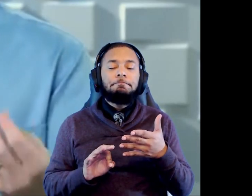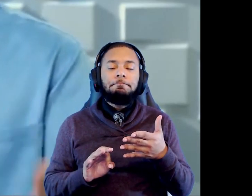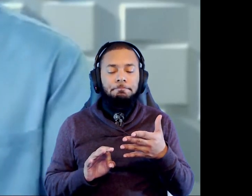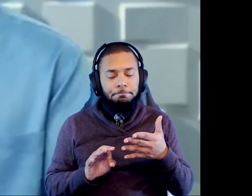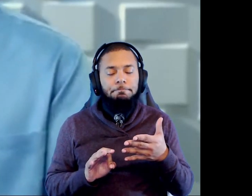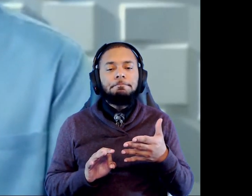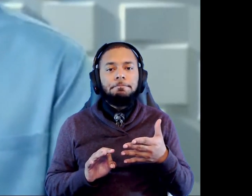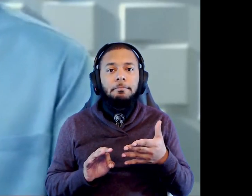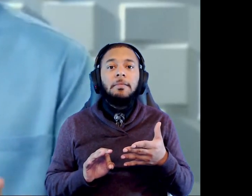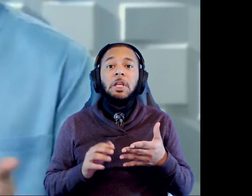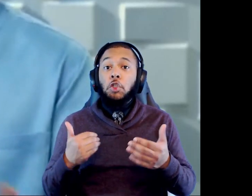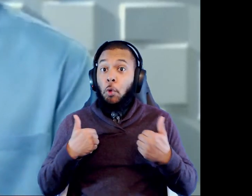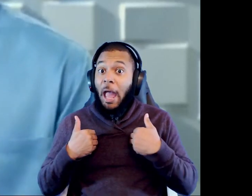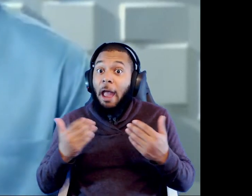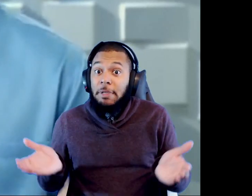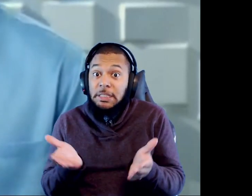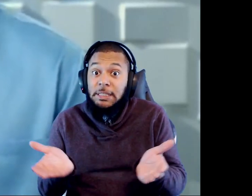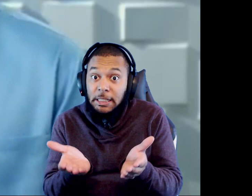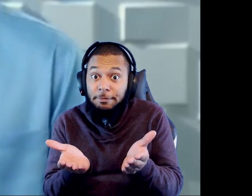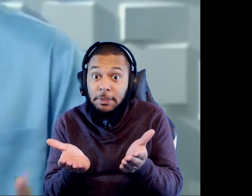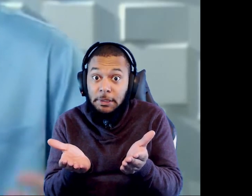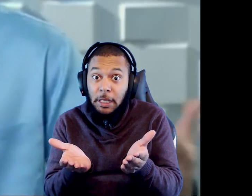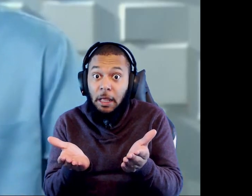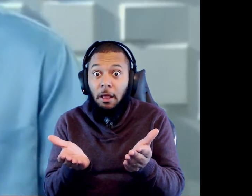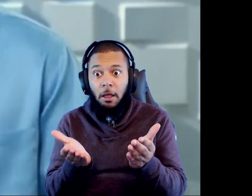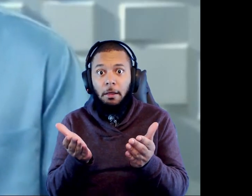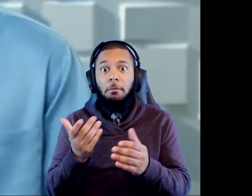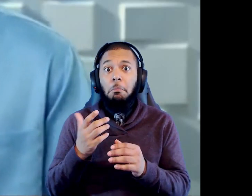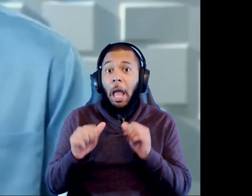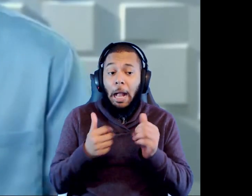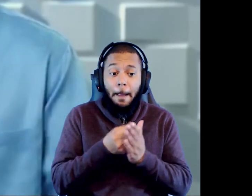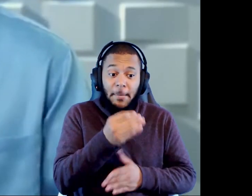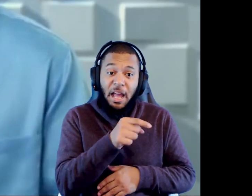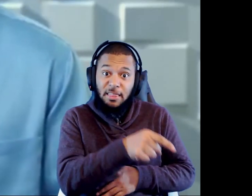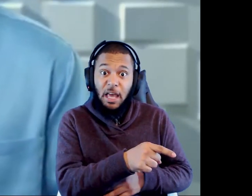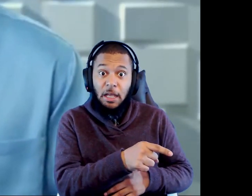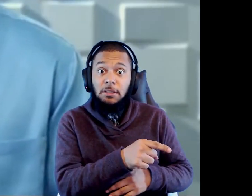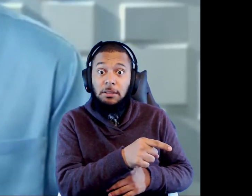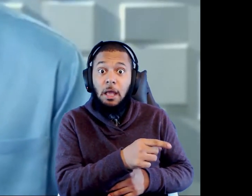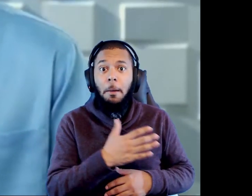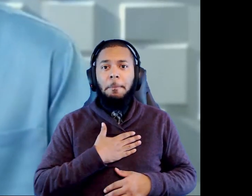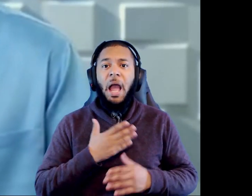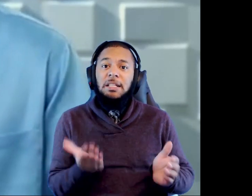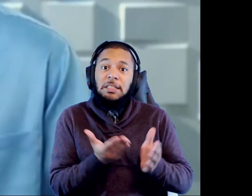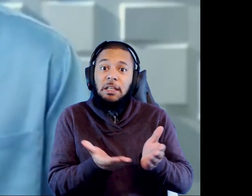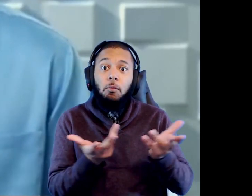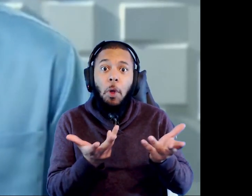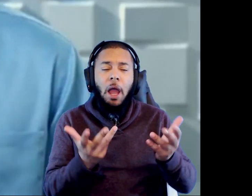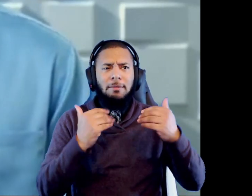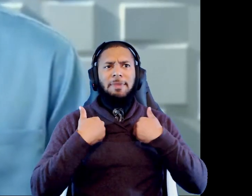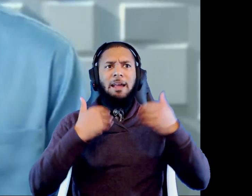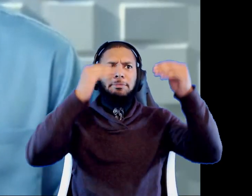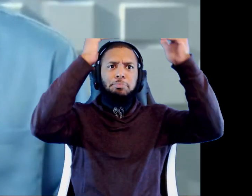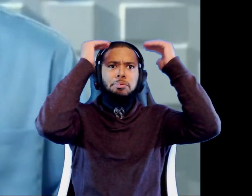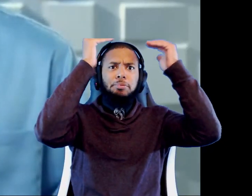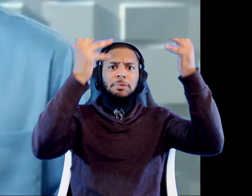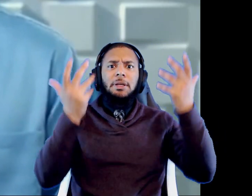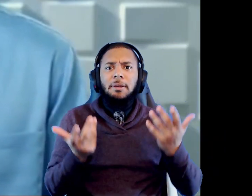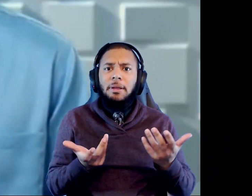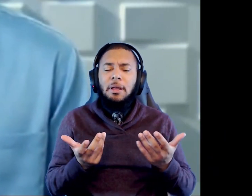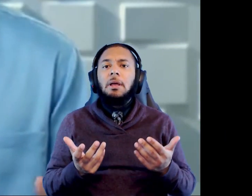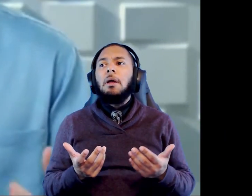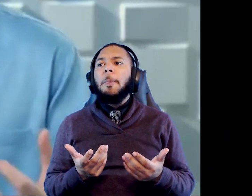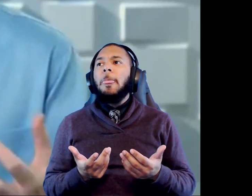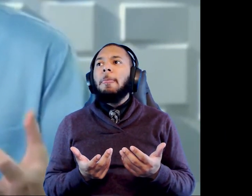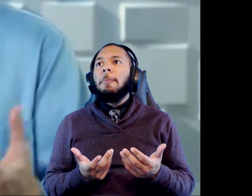there are incentives that you could say go either way. I could buy the more expensive car and the incentives would be I get a sunroof, or I can buy